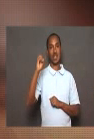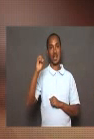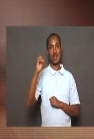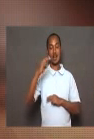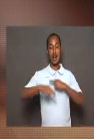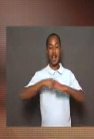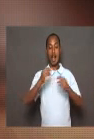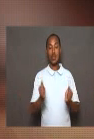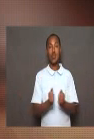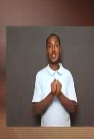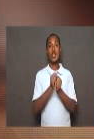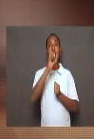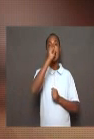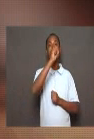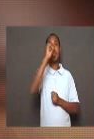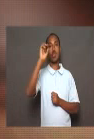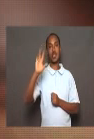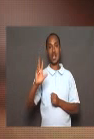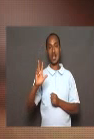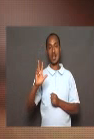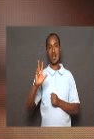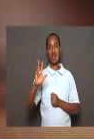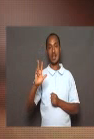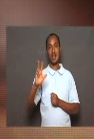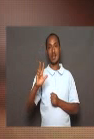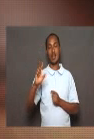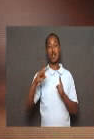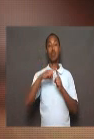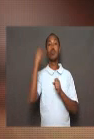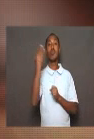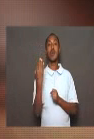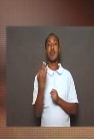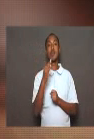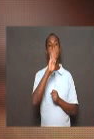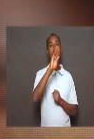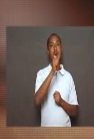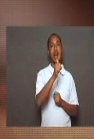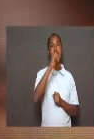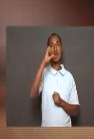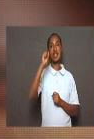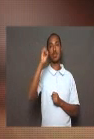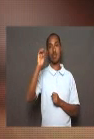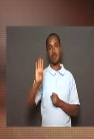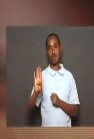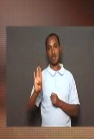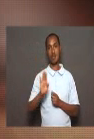oxide reacts with sulfur trioxide to form barium